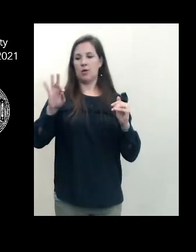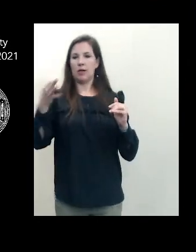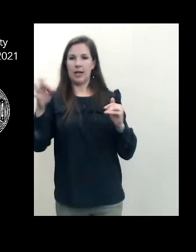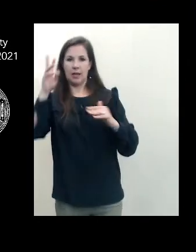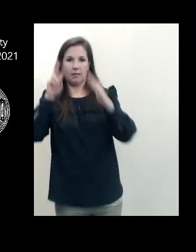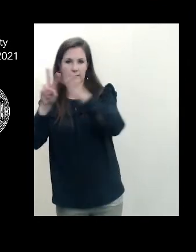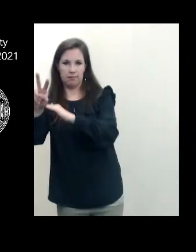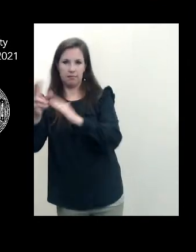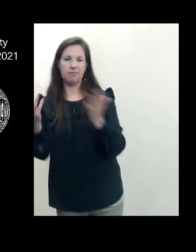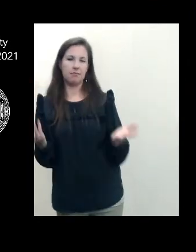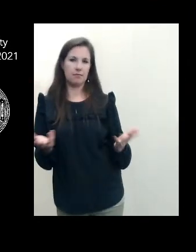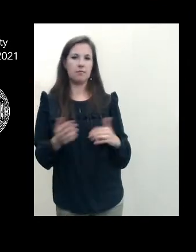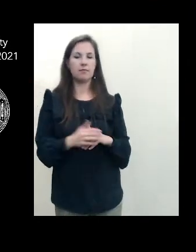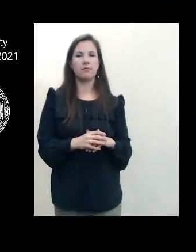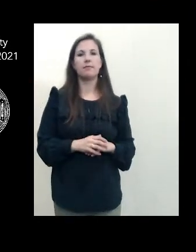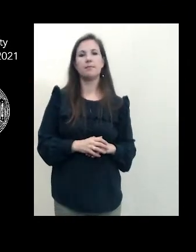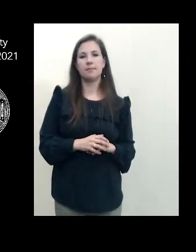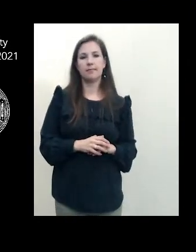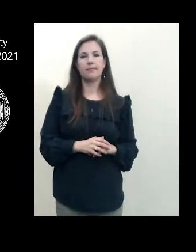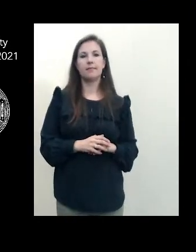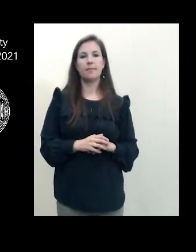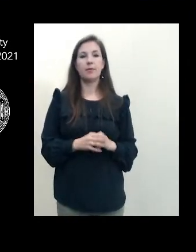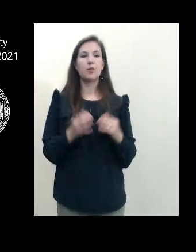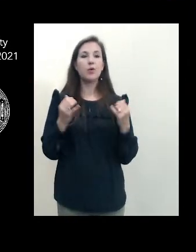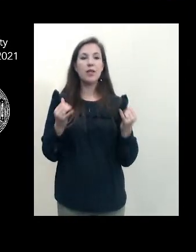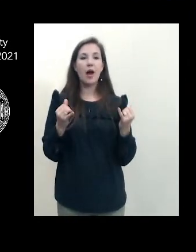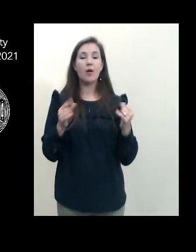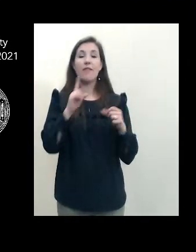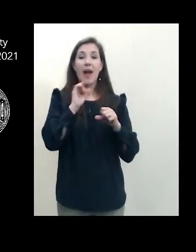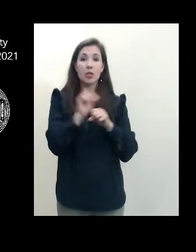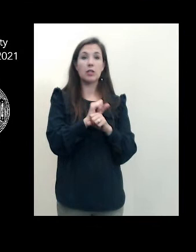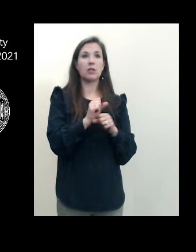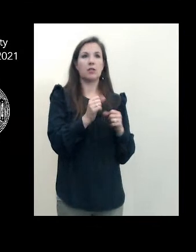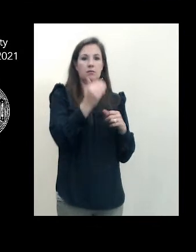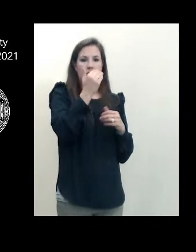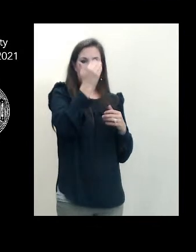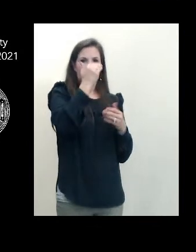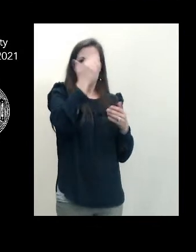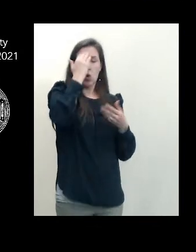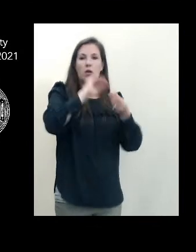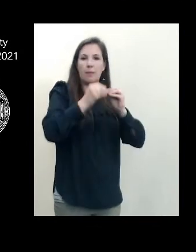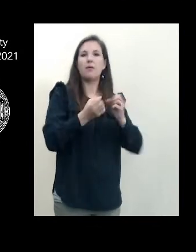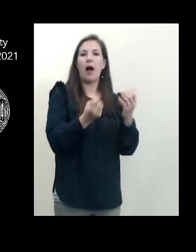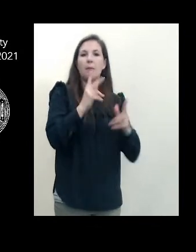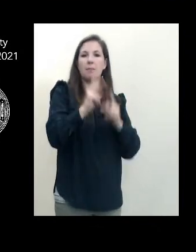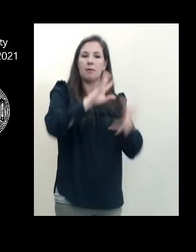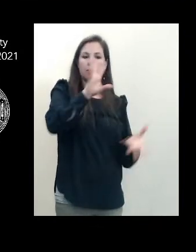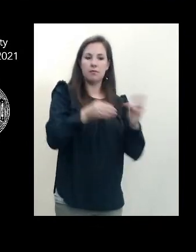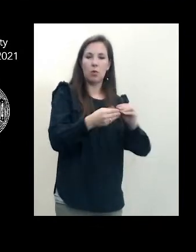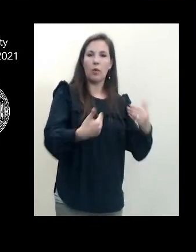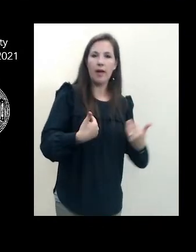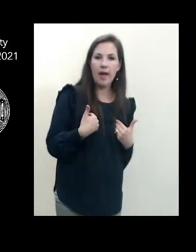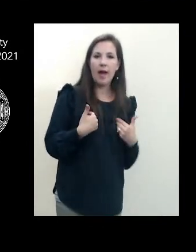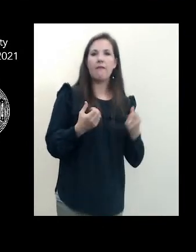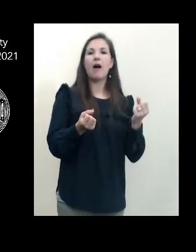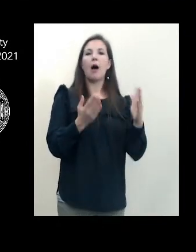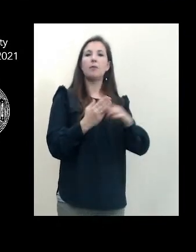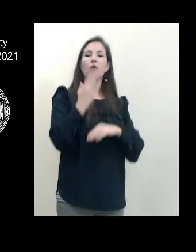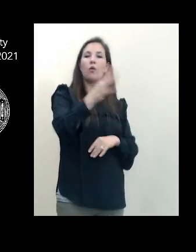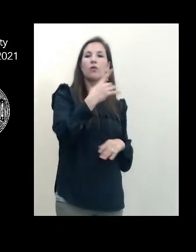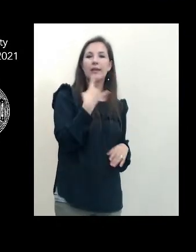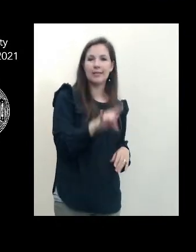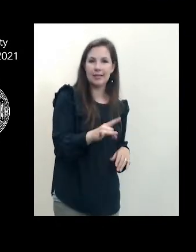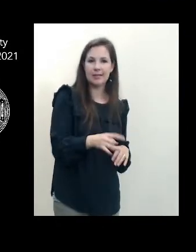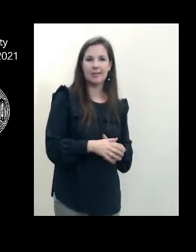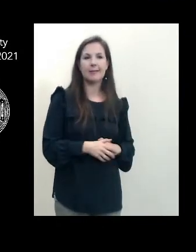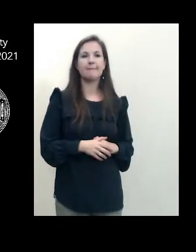2019 census estimates, because now we actually have the hard numbers of how many people we have and how many people are 18 and older.